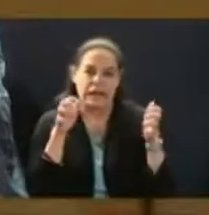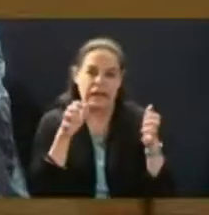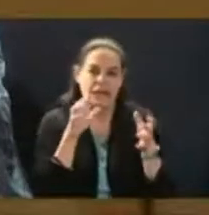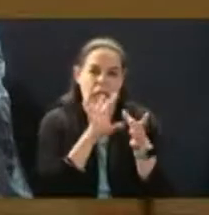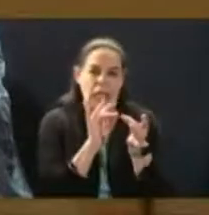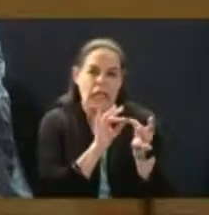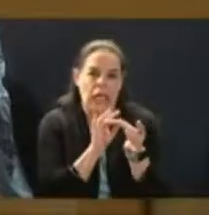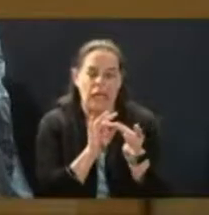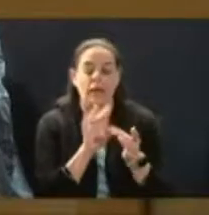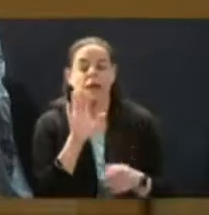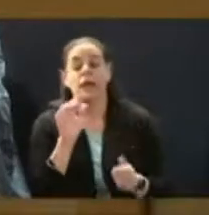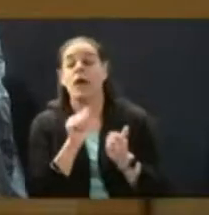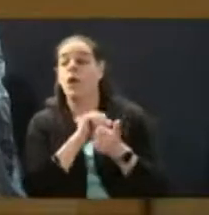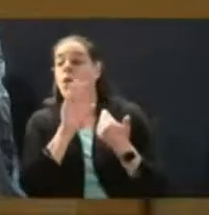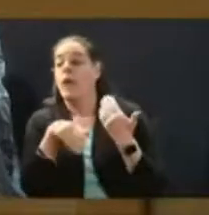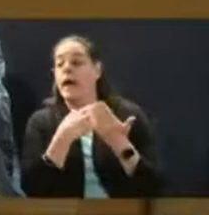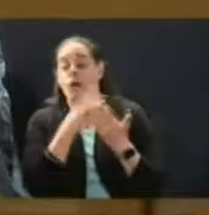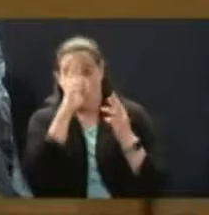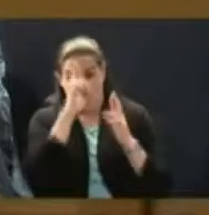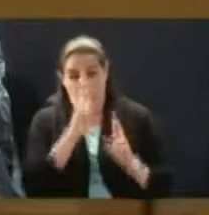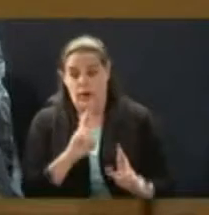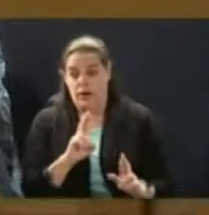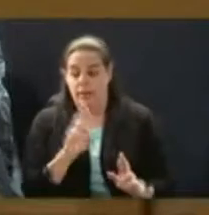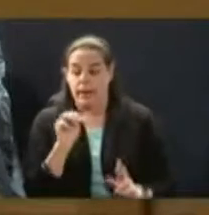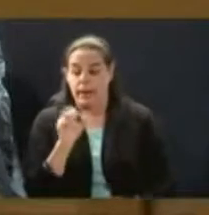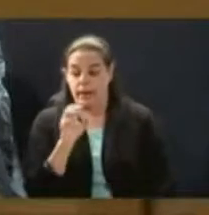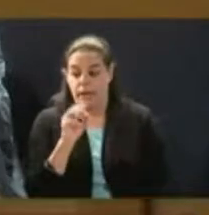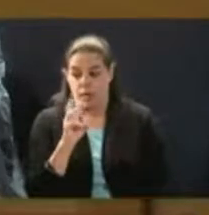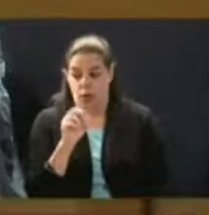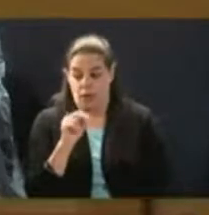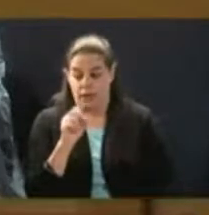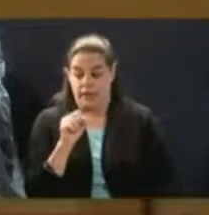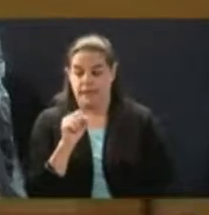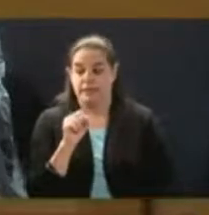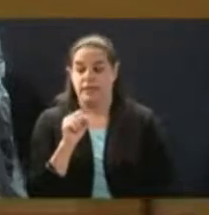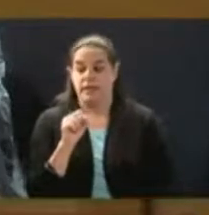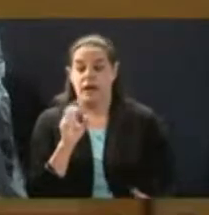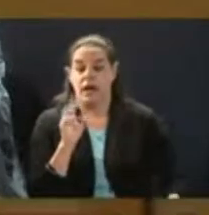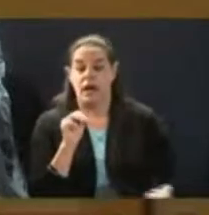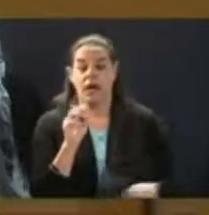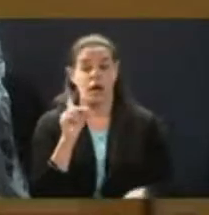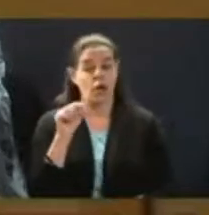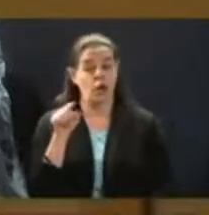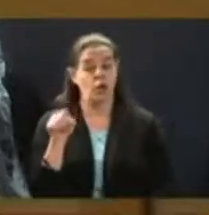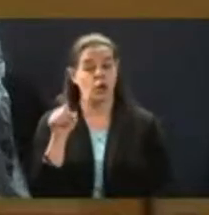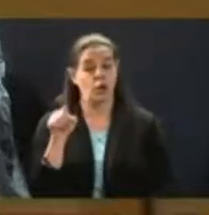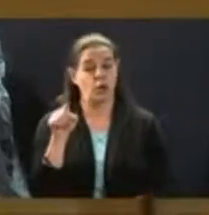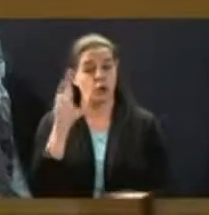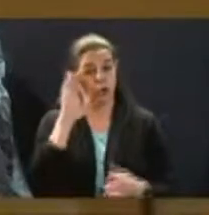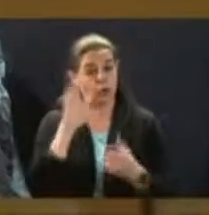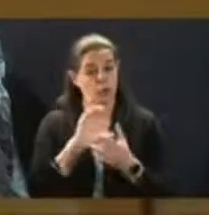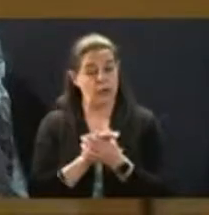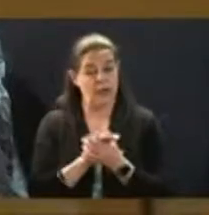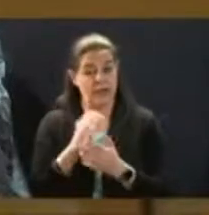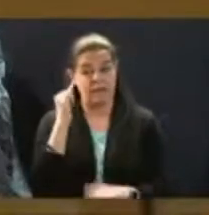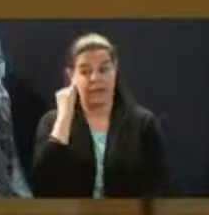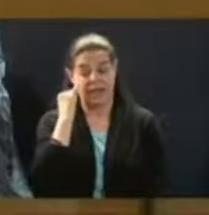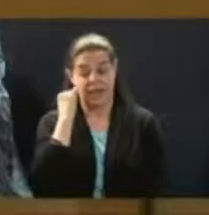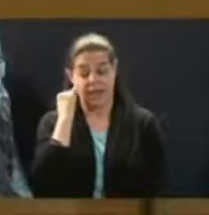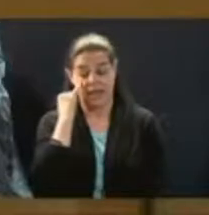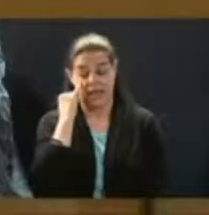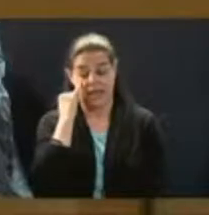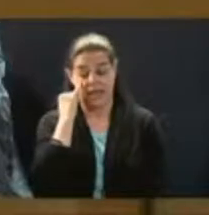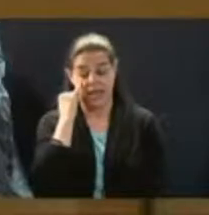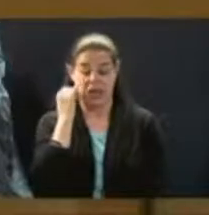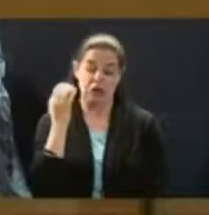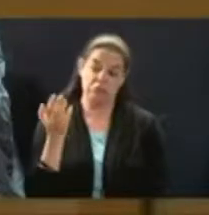With all due respect, Ms. Owens, do you believe that if we had it,